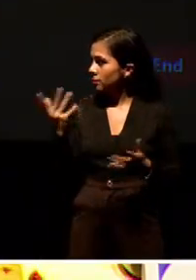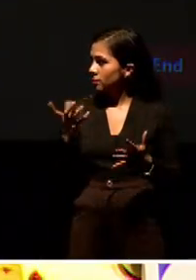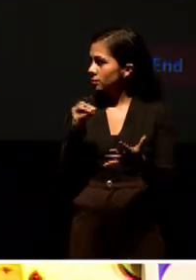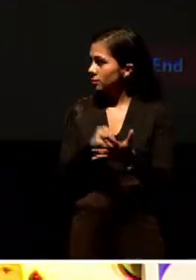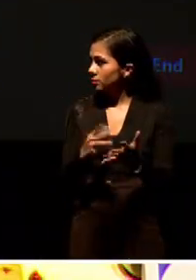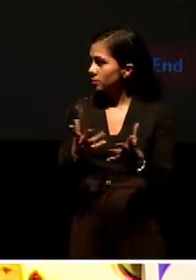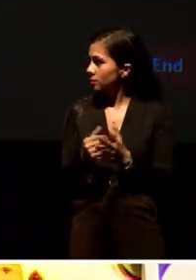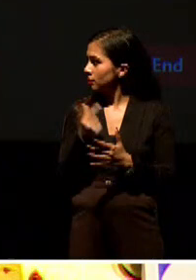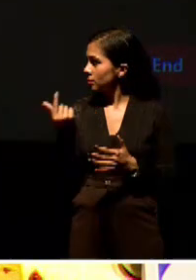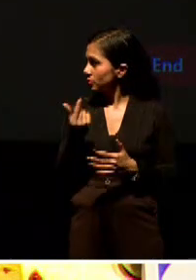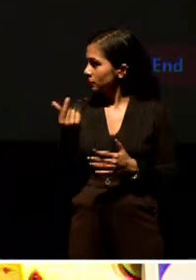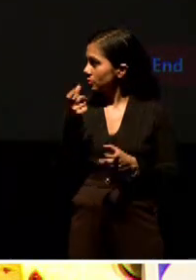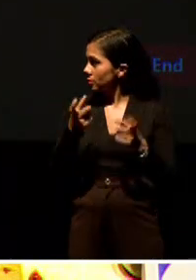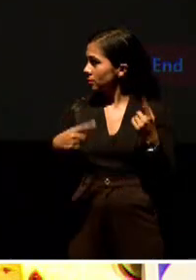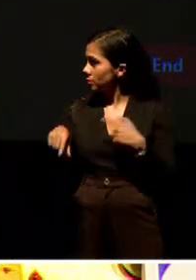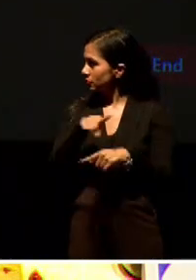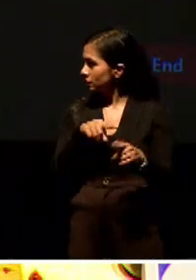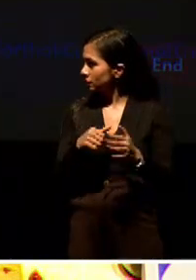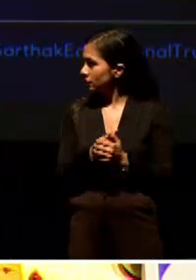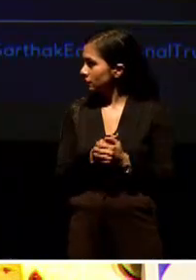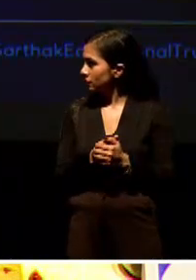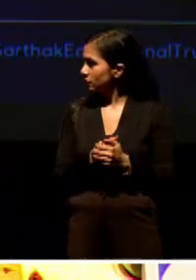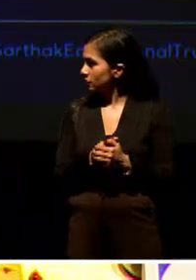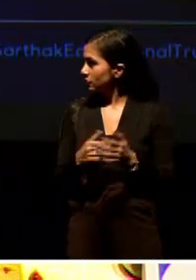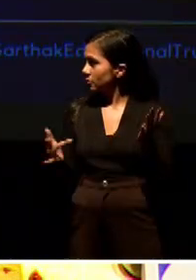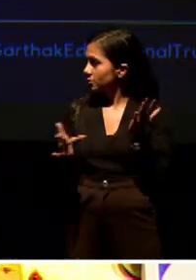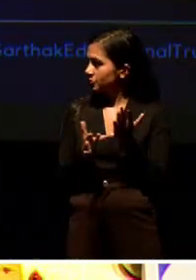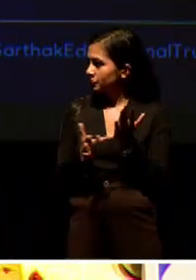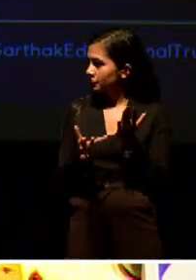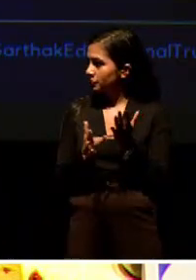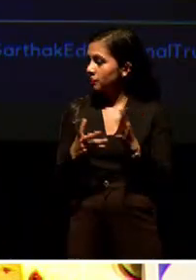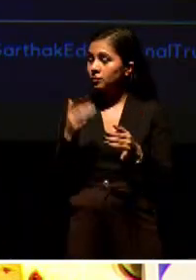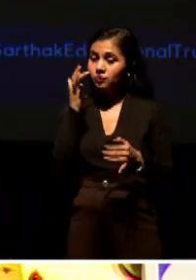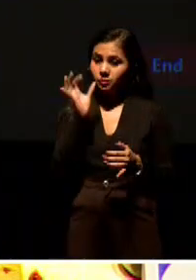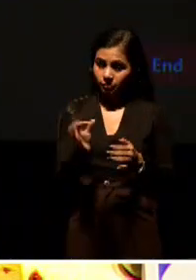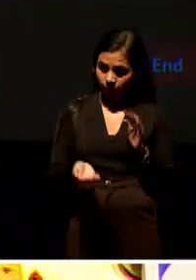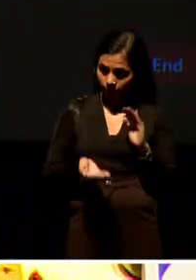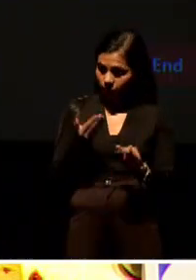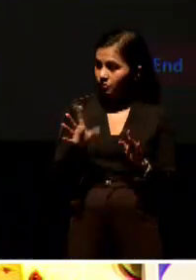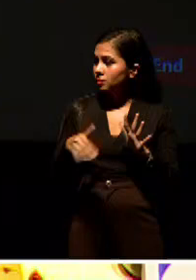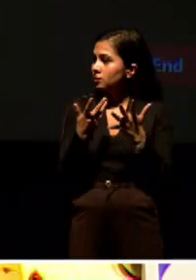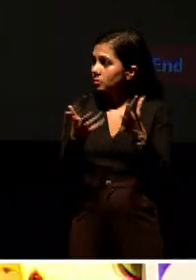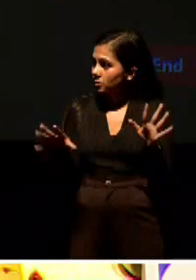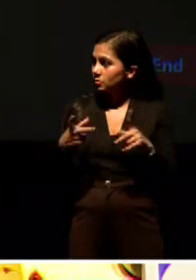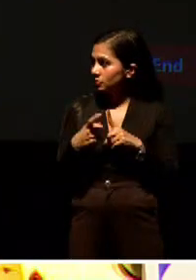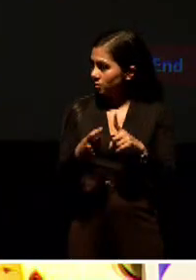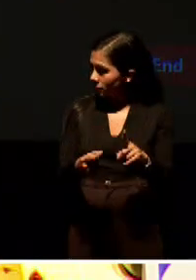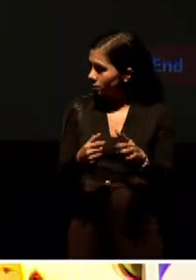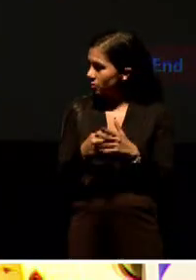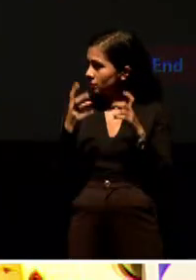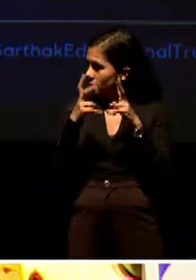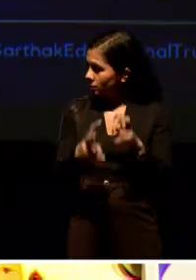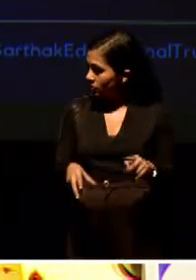the user's experience with the technology is extremely important. whatever you do, and unless the user